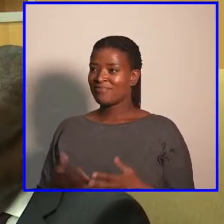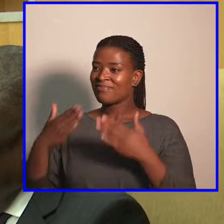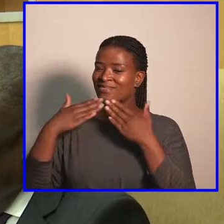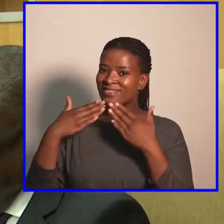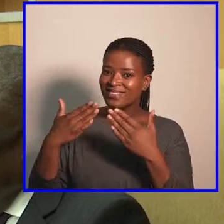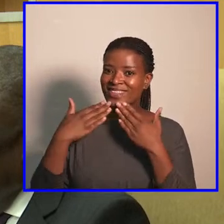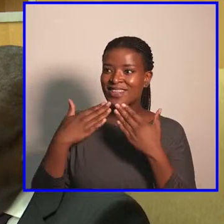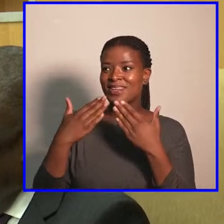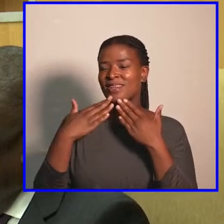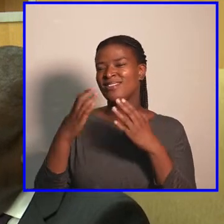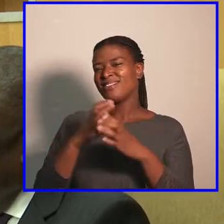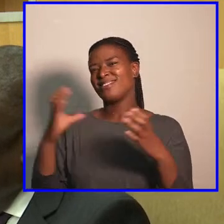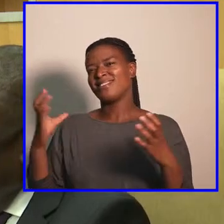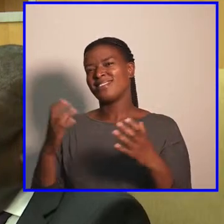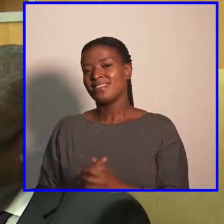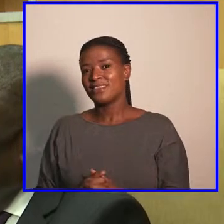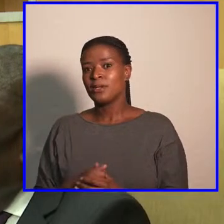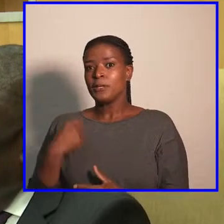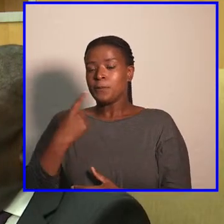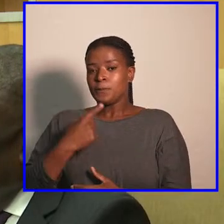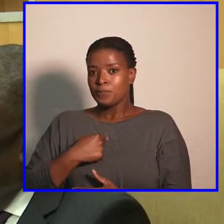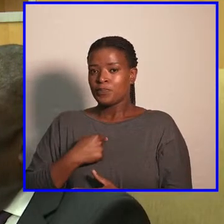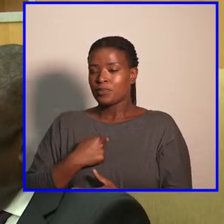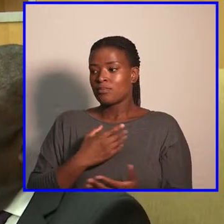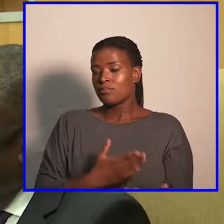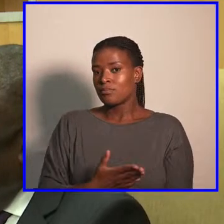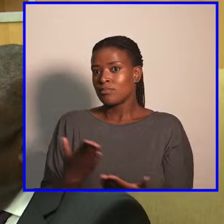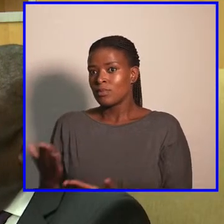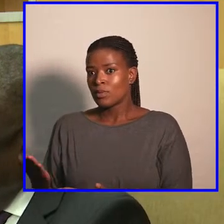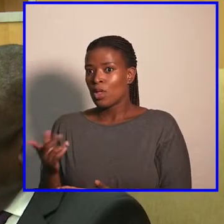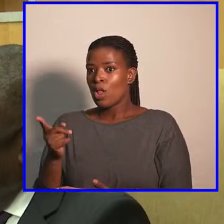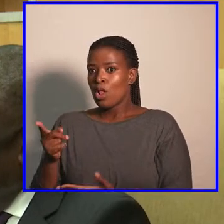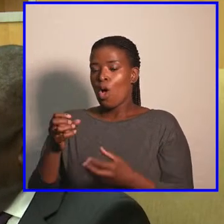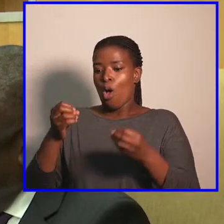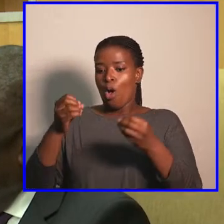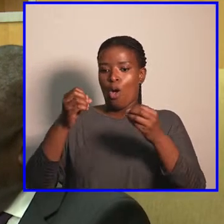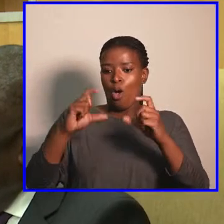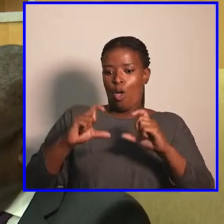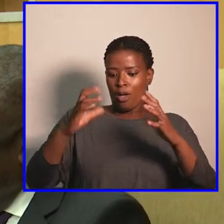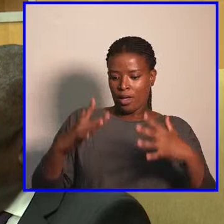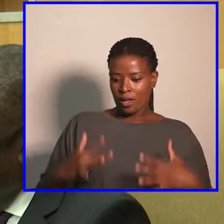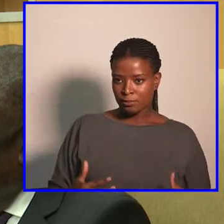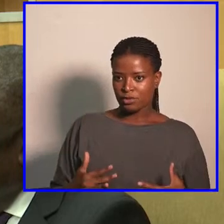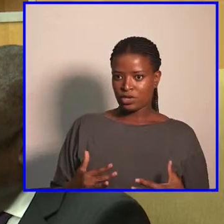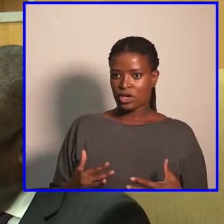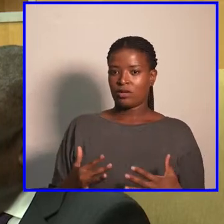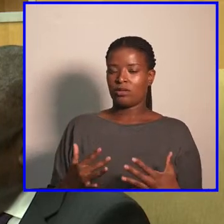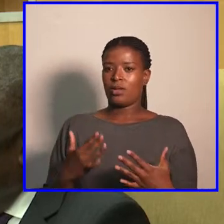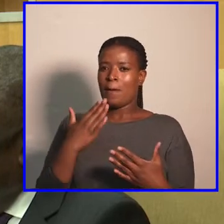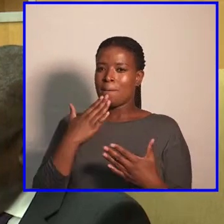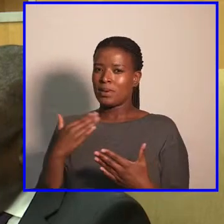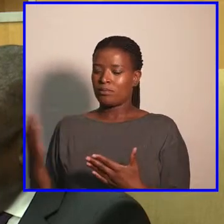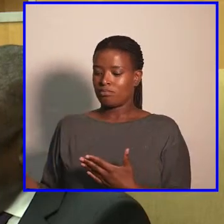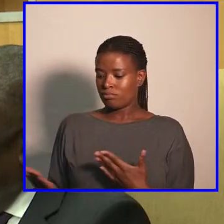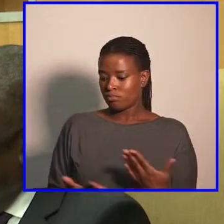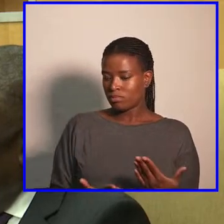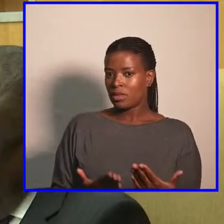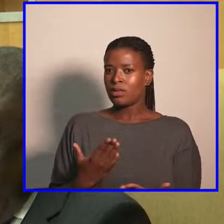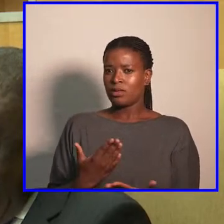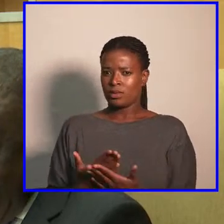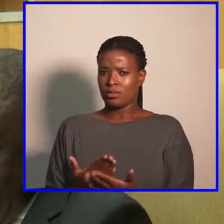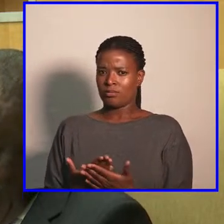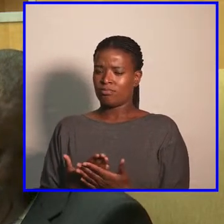Thank you very much for that. I just want to hand over to our Commissioner. Commissioner, I would like you to come up to the